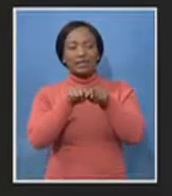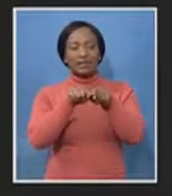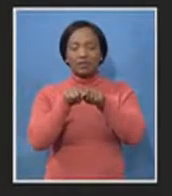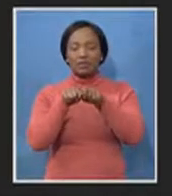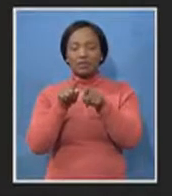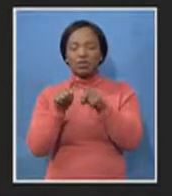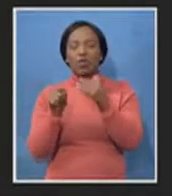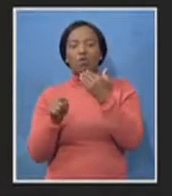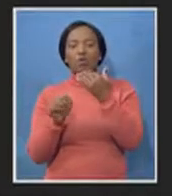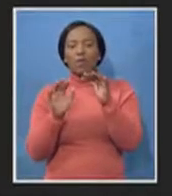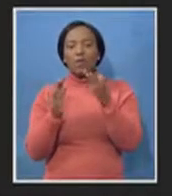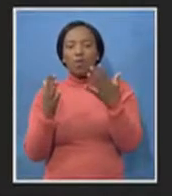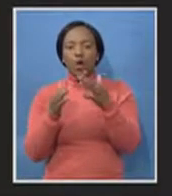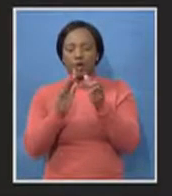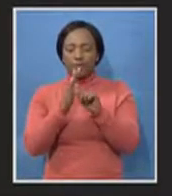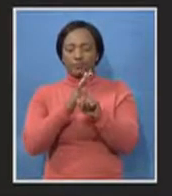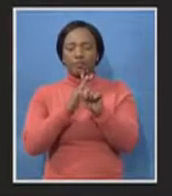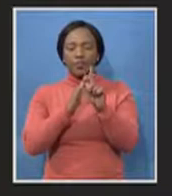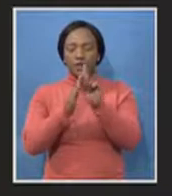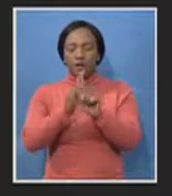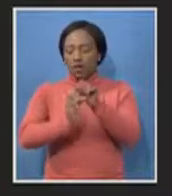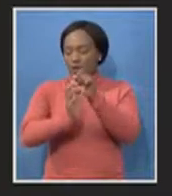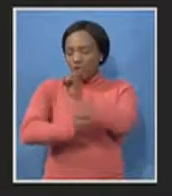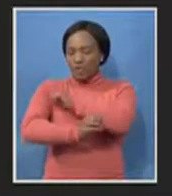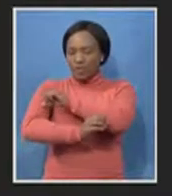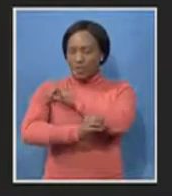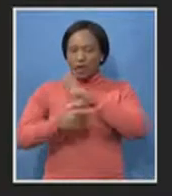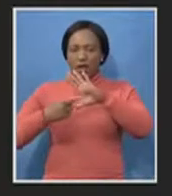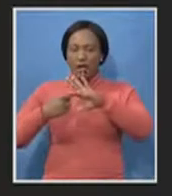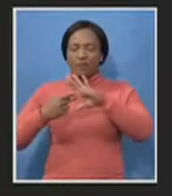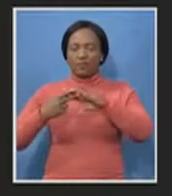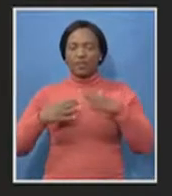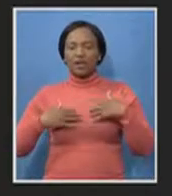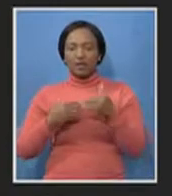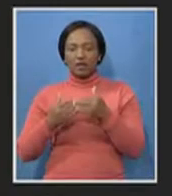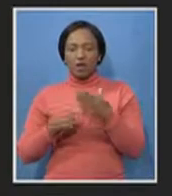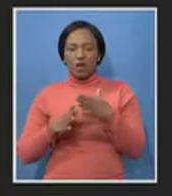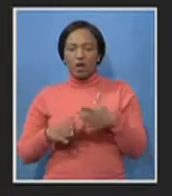healthcare workers, people in old age homes, or people with comorbidities.